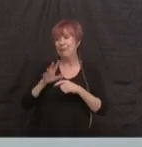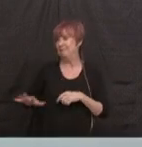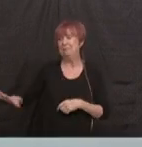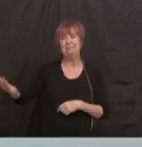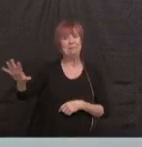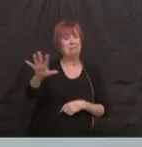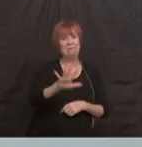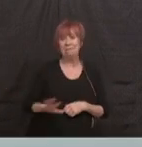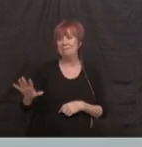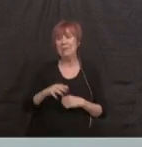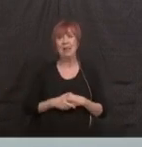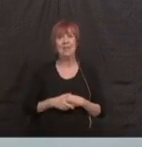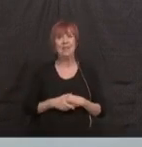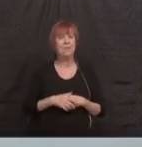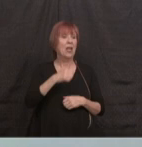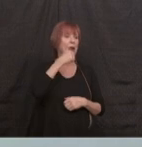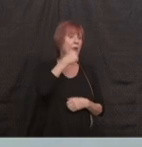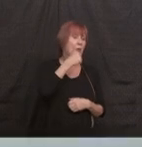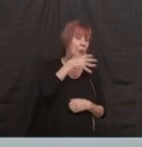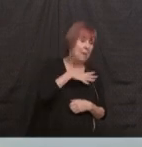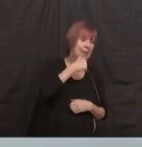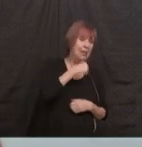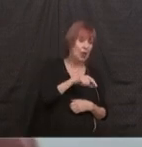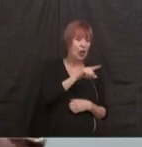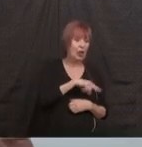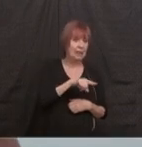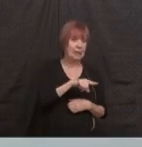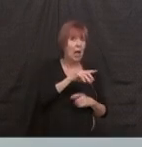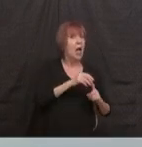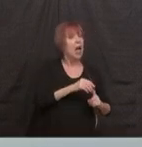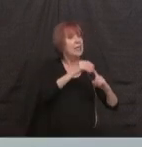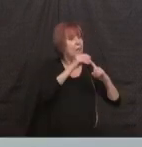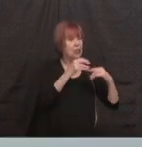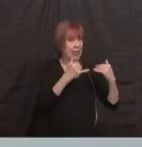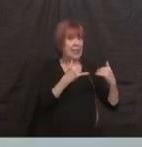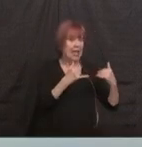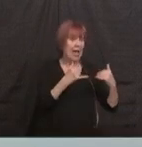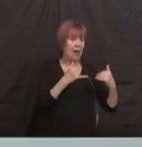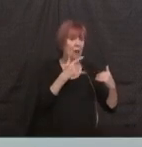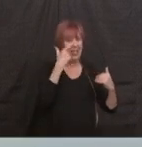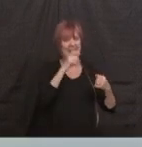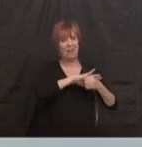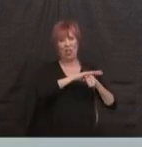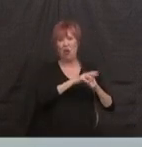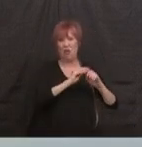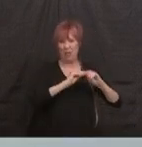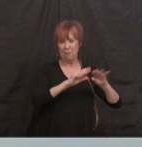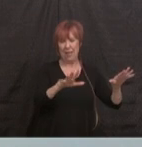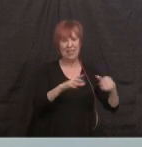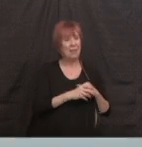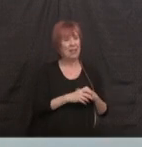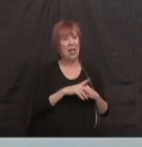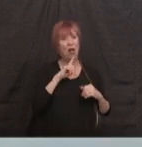else. You know, women and girls, especially now through this COVID pandemic, it has